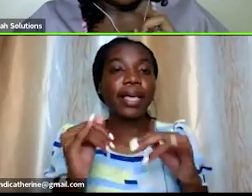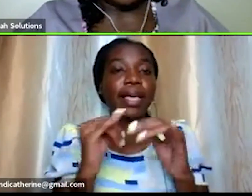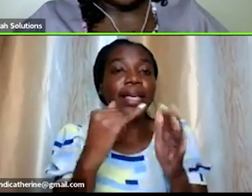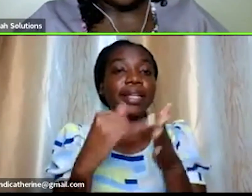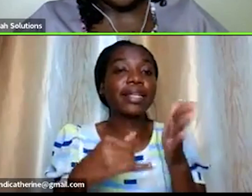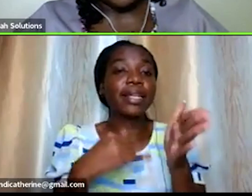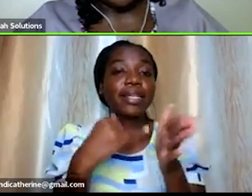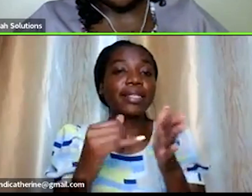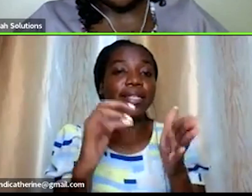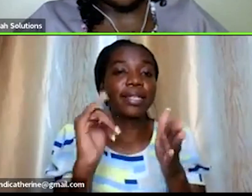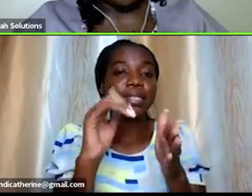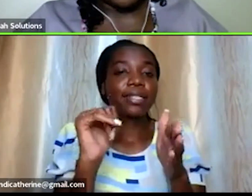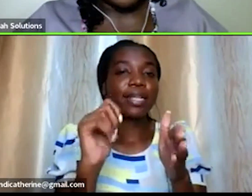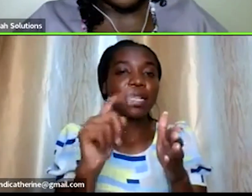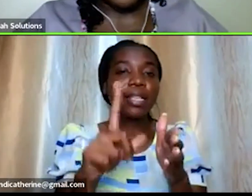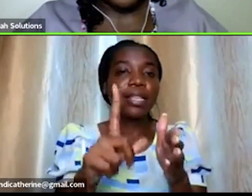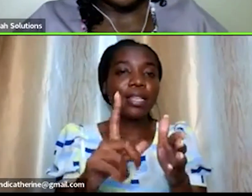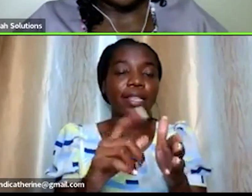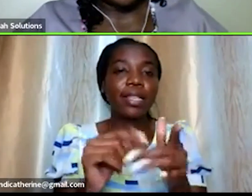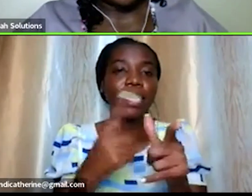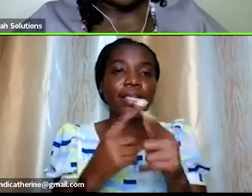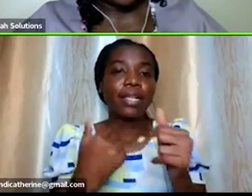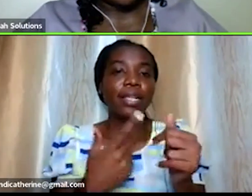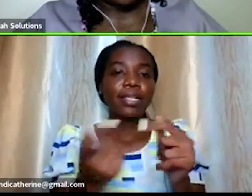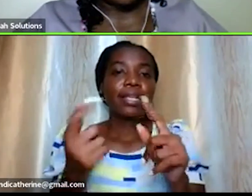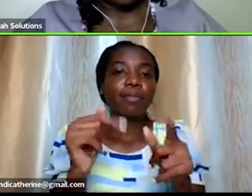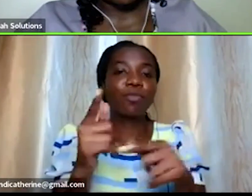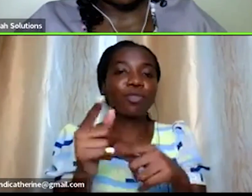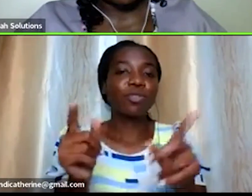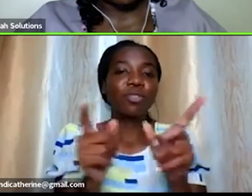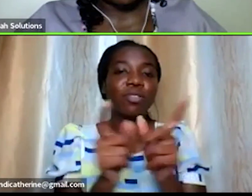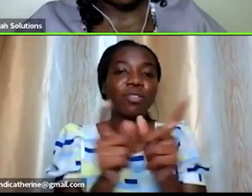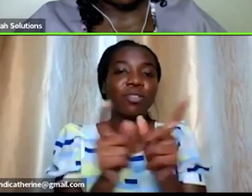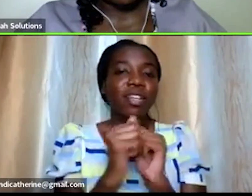Ajal, and then Yusuf, you're coming to you with politics.